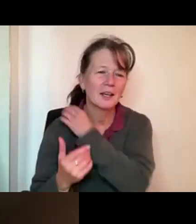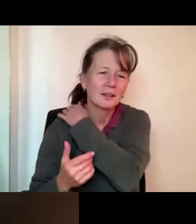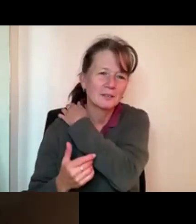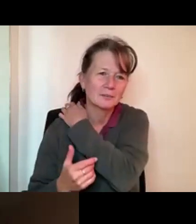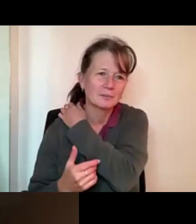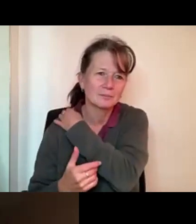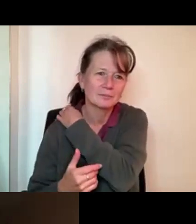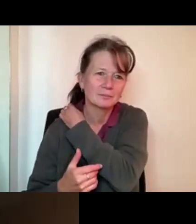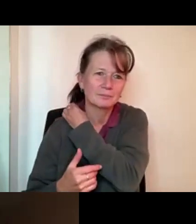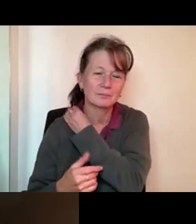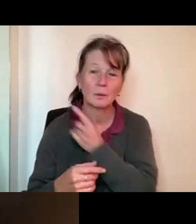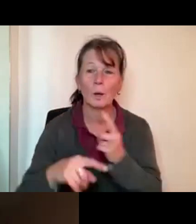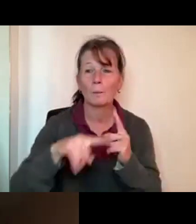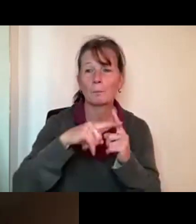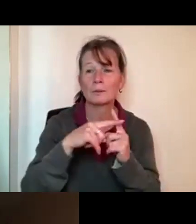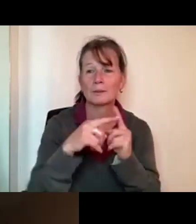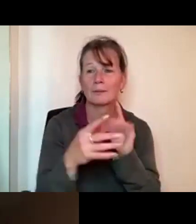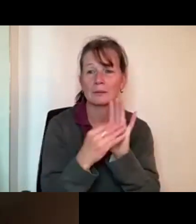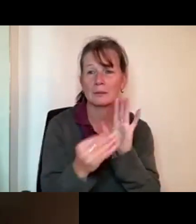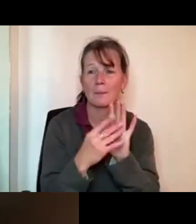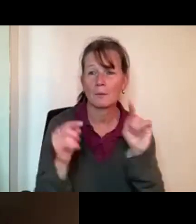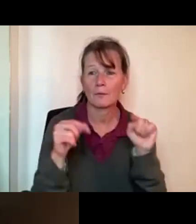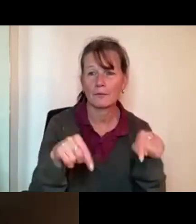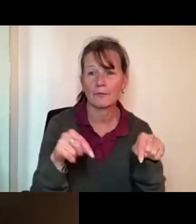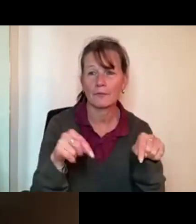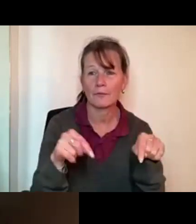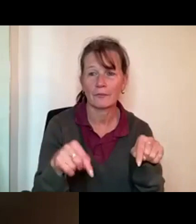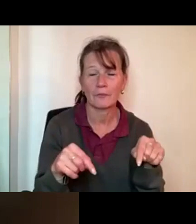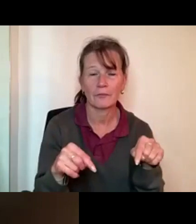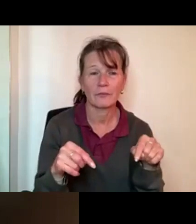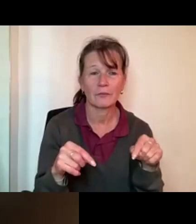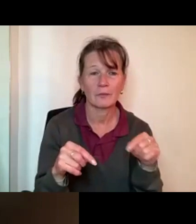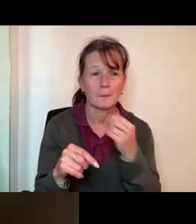a positive example of this